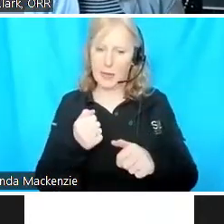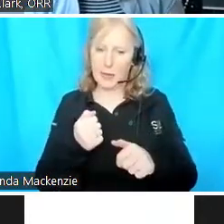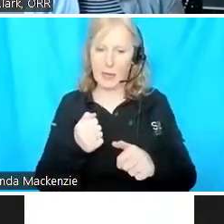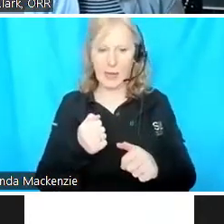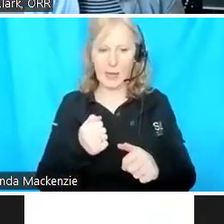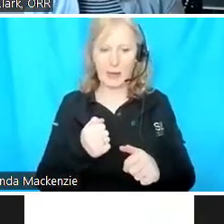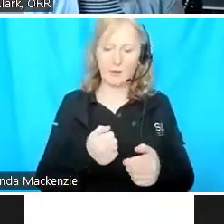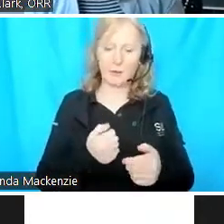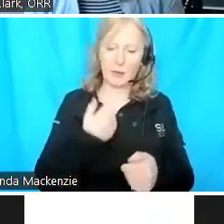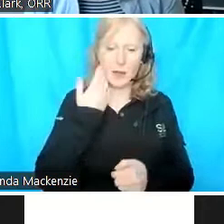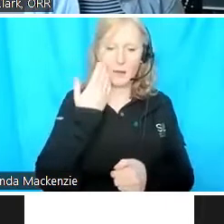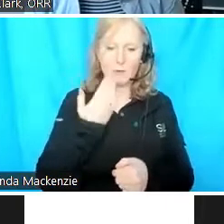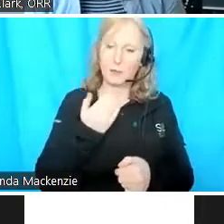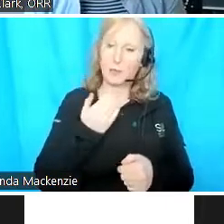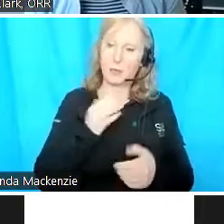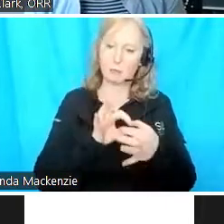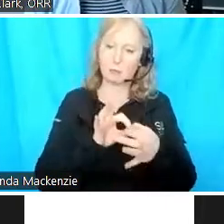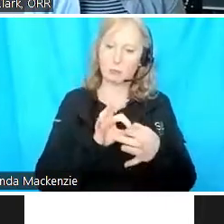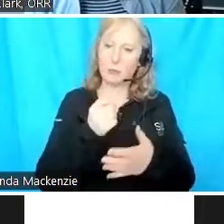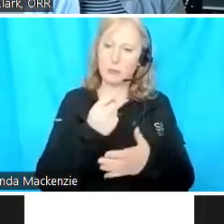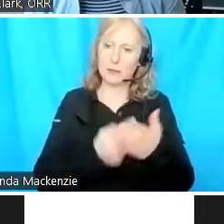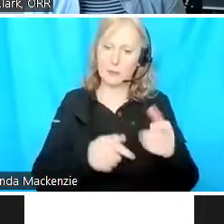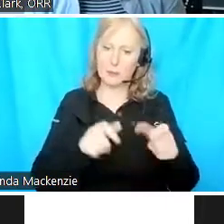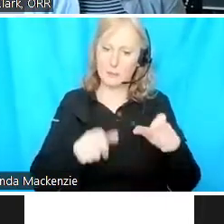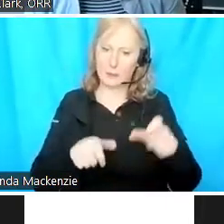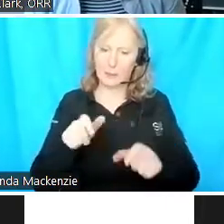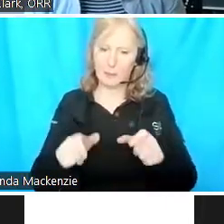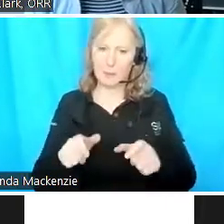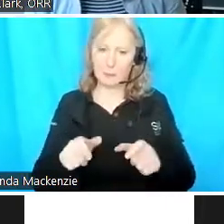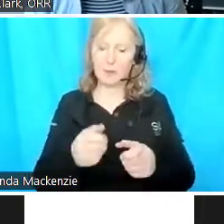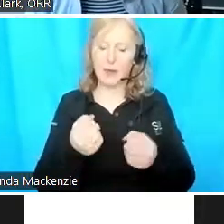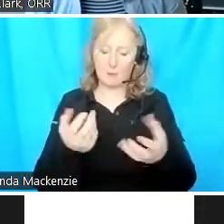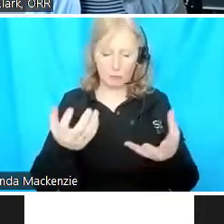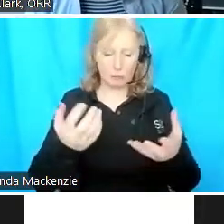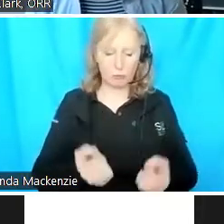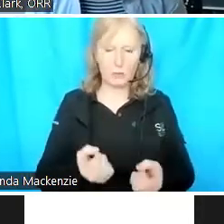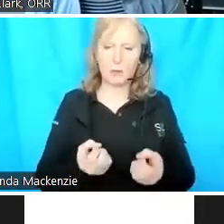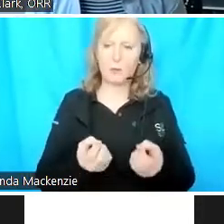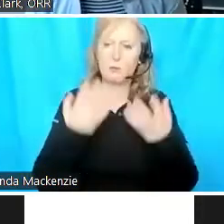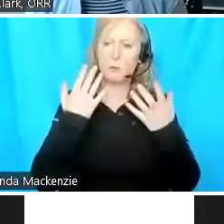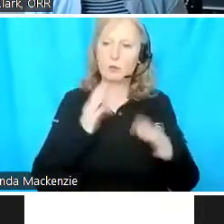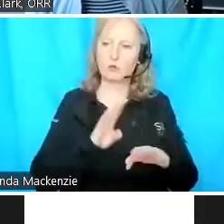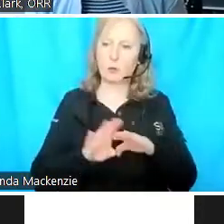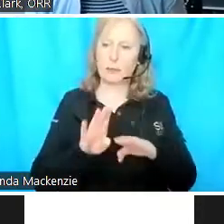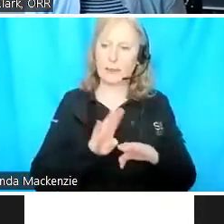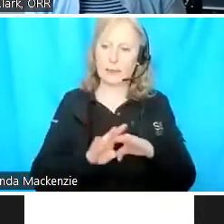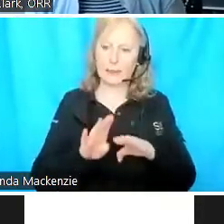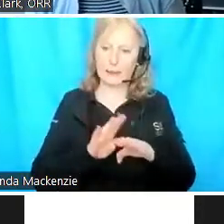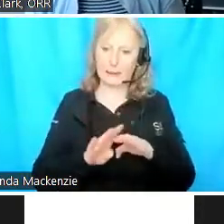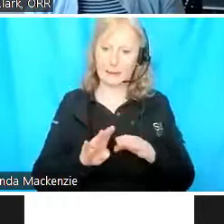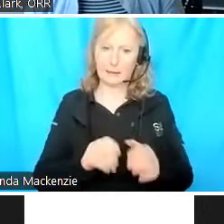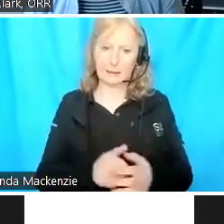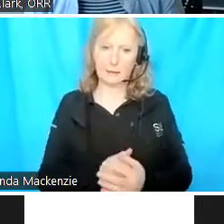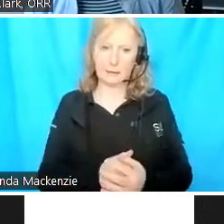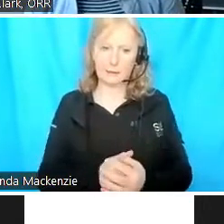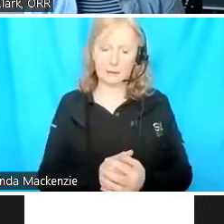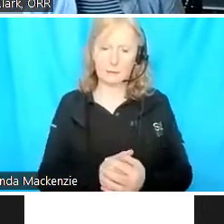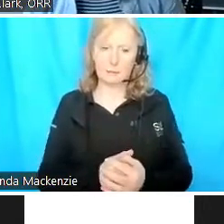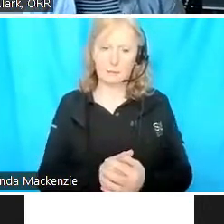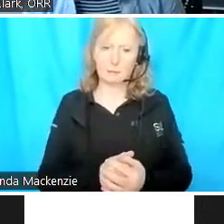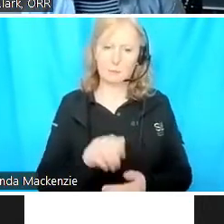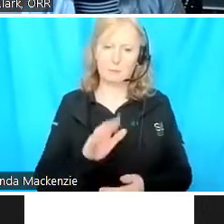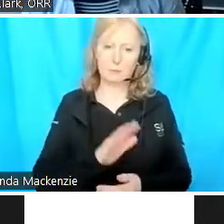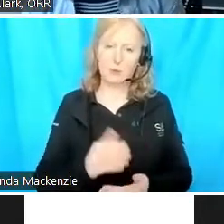normal course of their duties will have received refresher disability awareness training. Around half